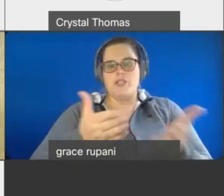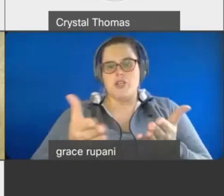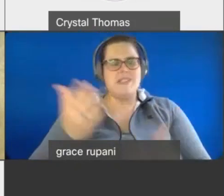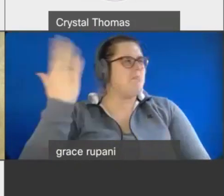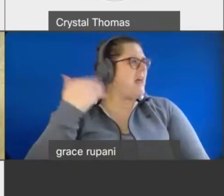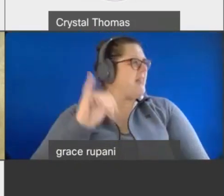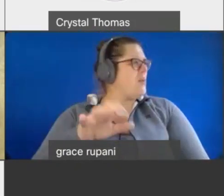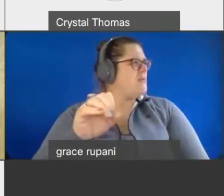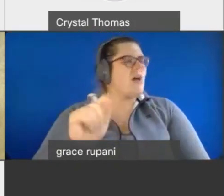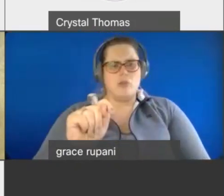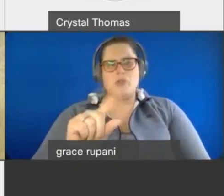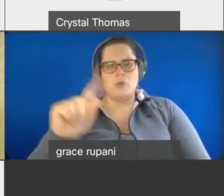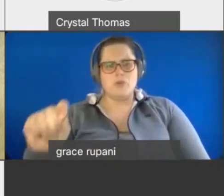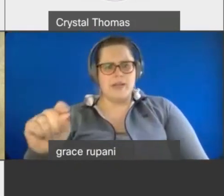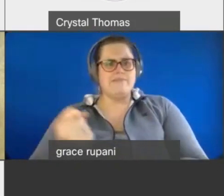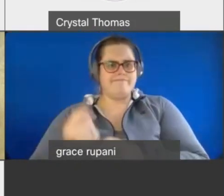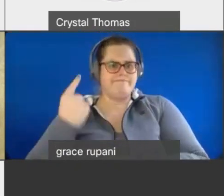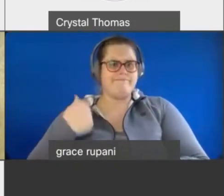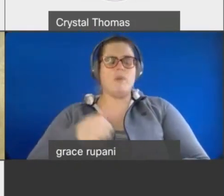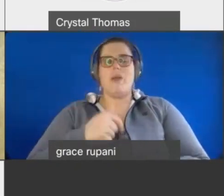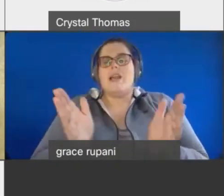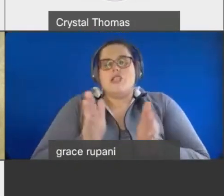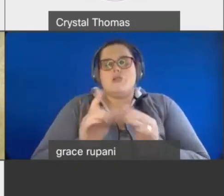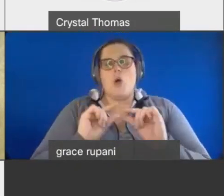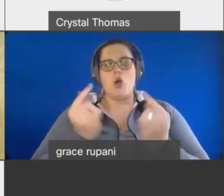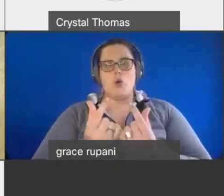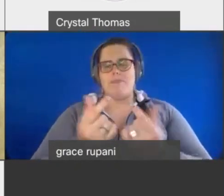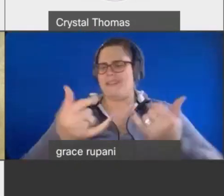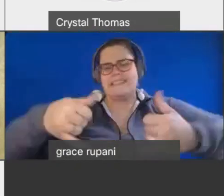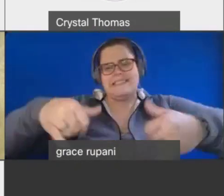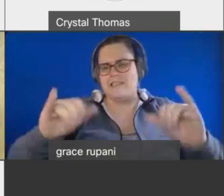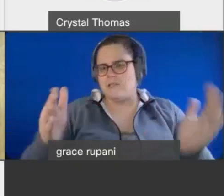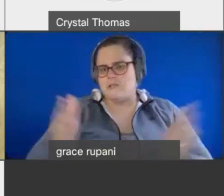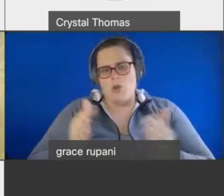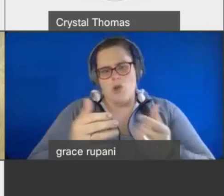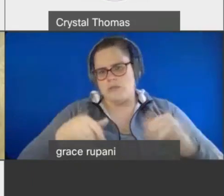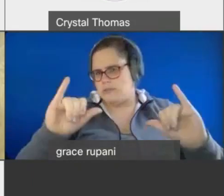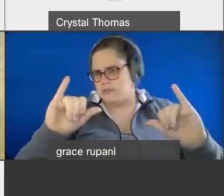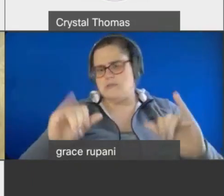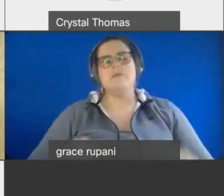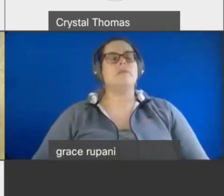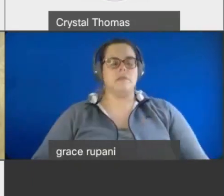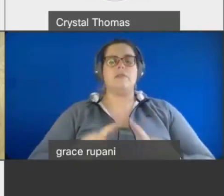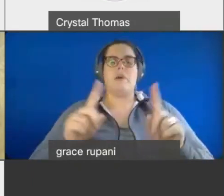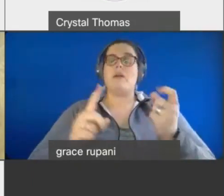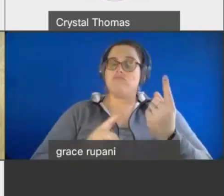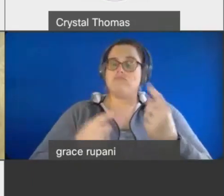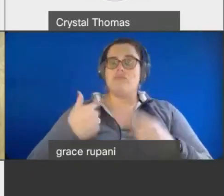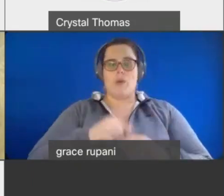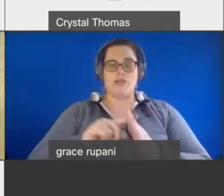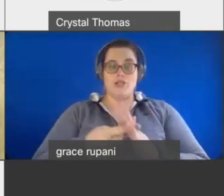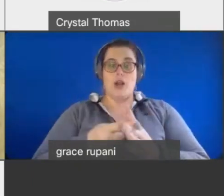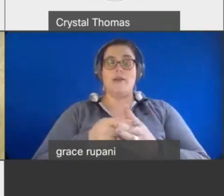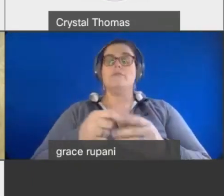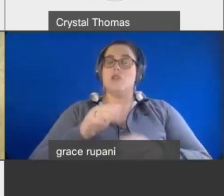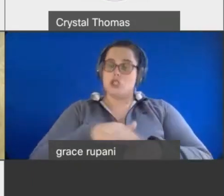October 2020. We were at a very small group. We're still at a very small population, but we started off slowly,